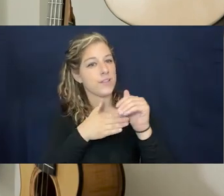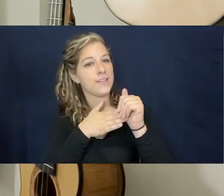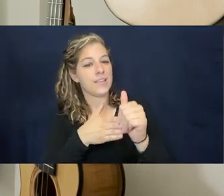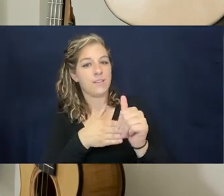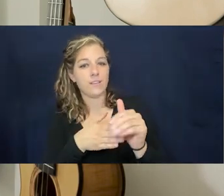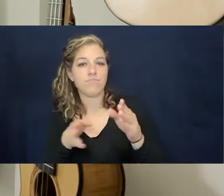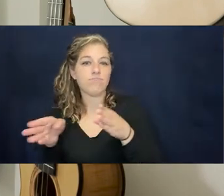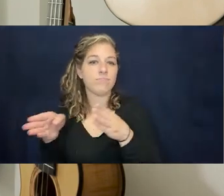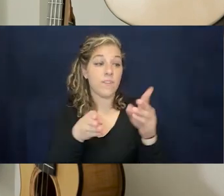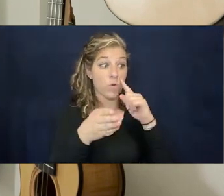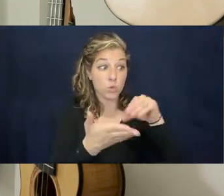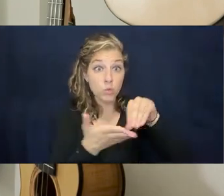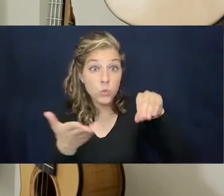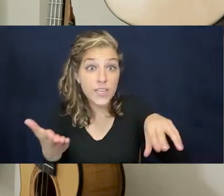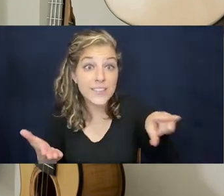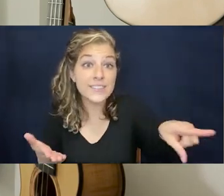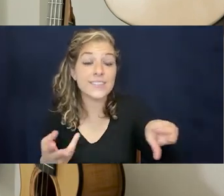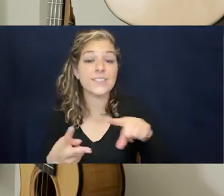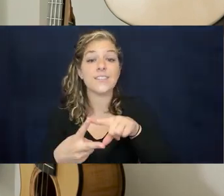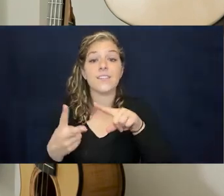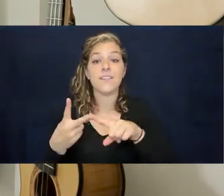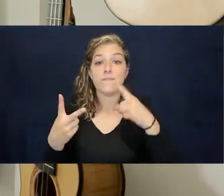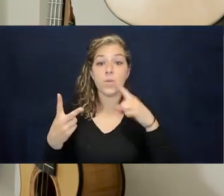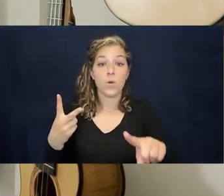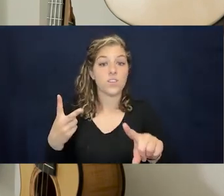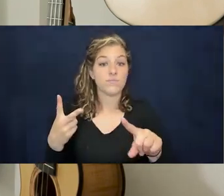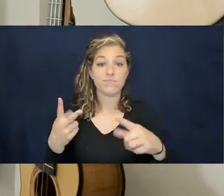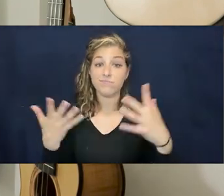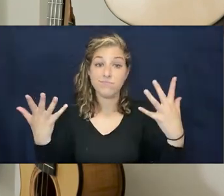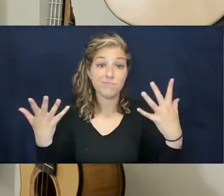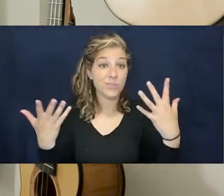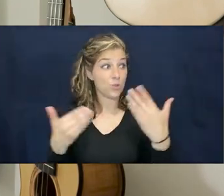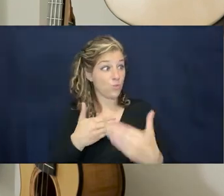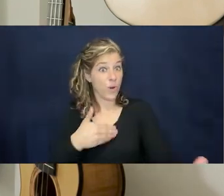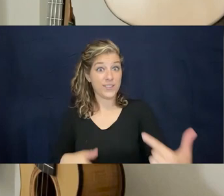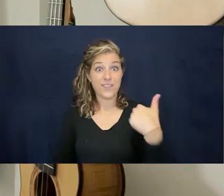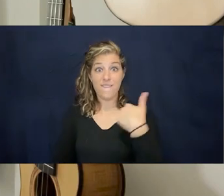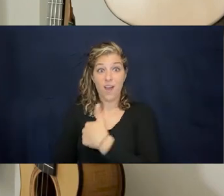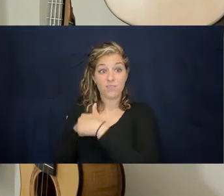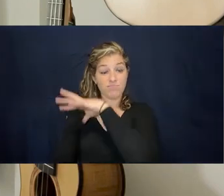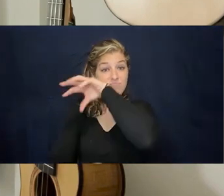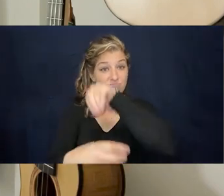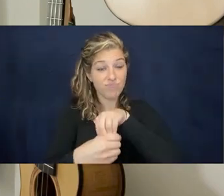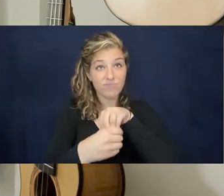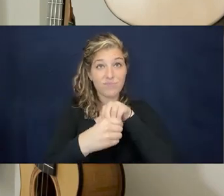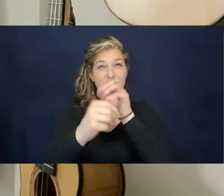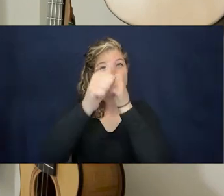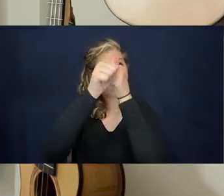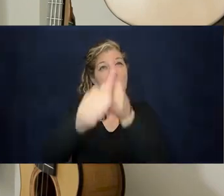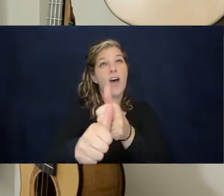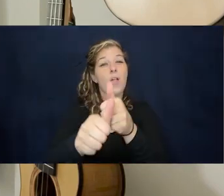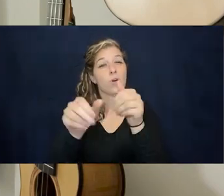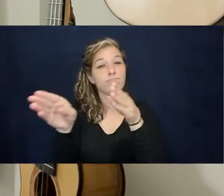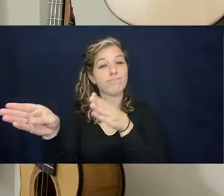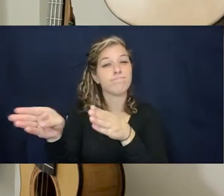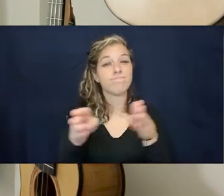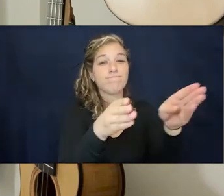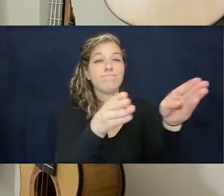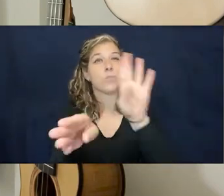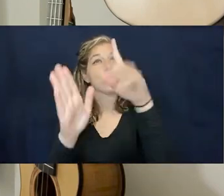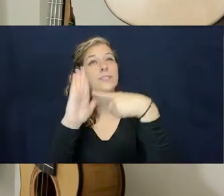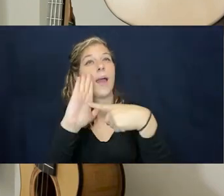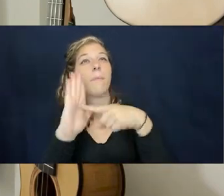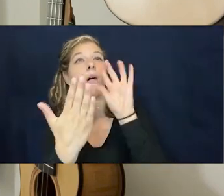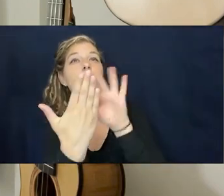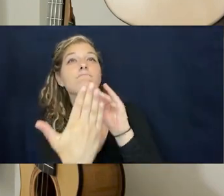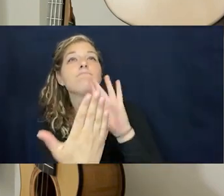champion and for leading the way for your students, leading the way for the rest of us to be able to